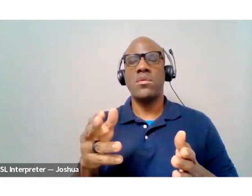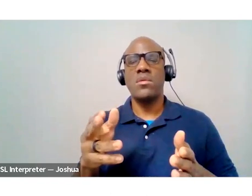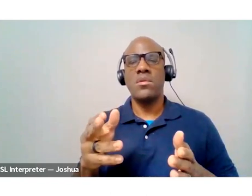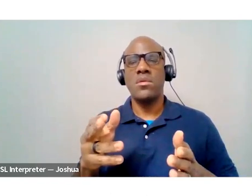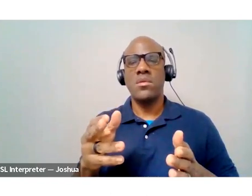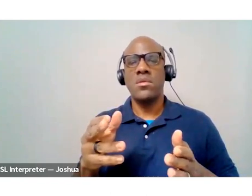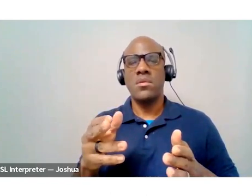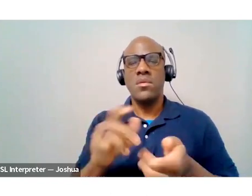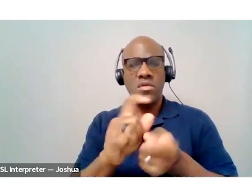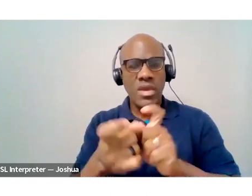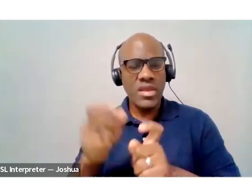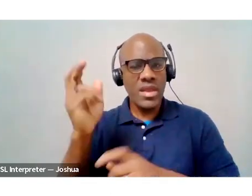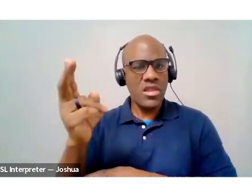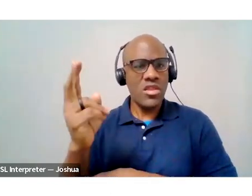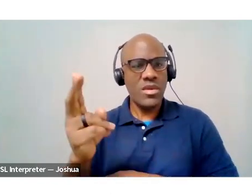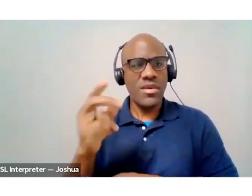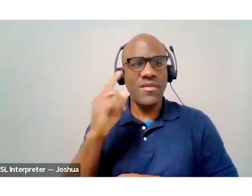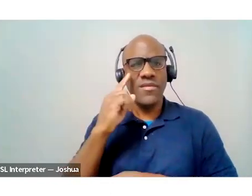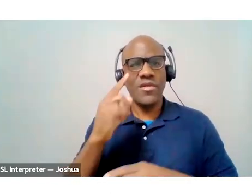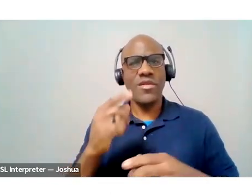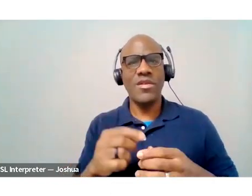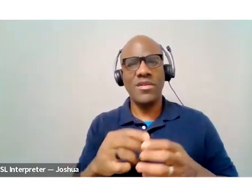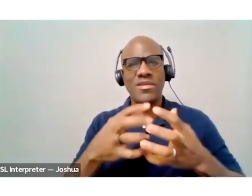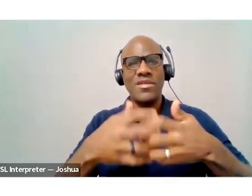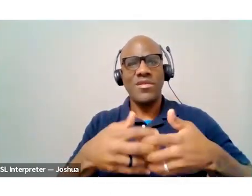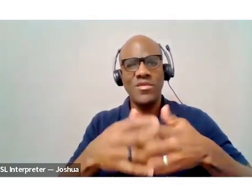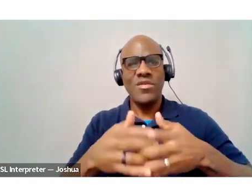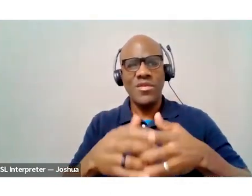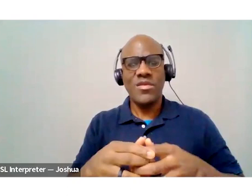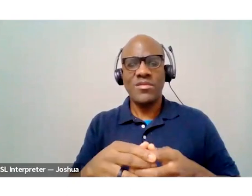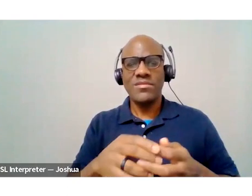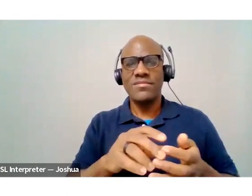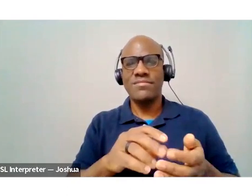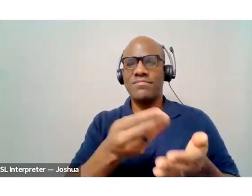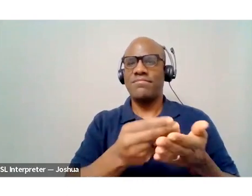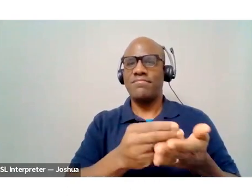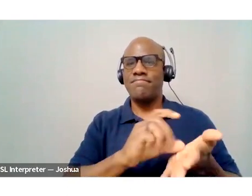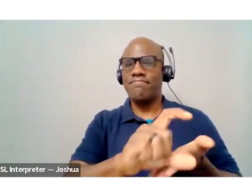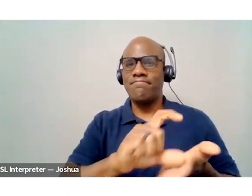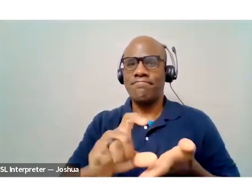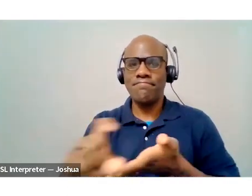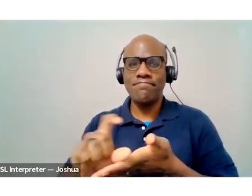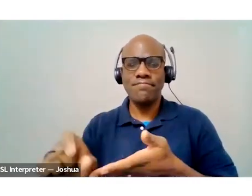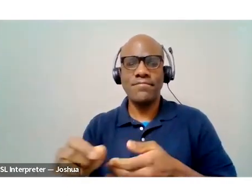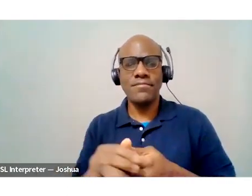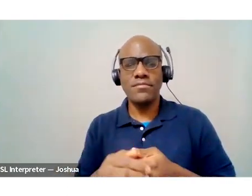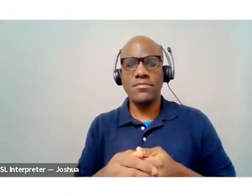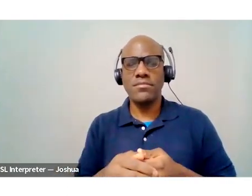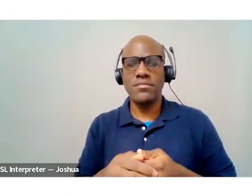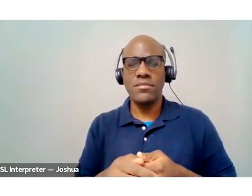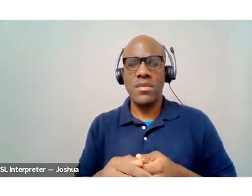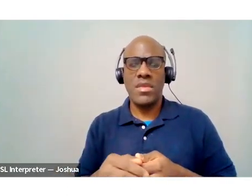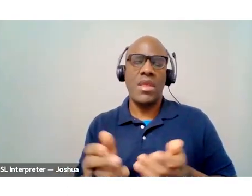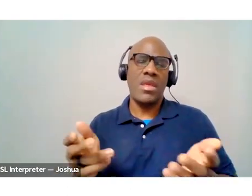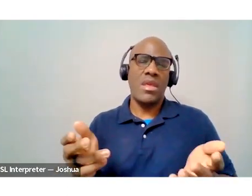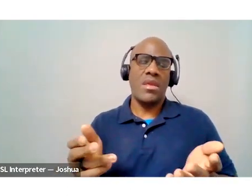reparations, to one, acknowledge, and two, change the practice. And so what is, or should, I think,